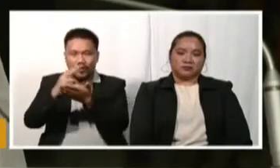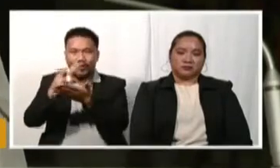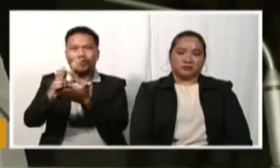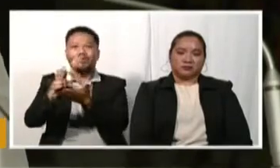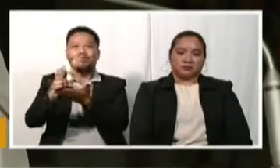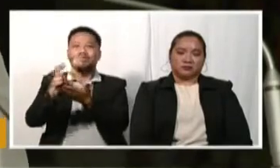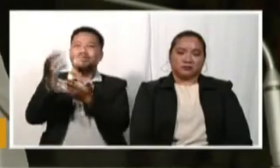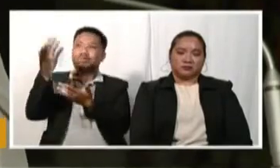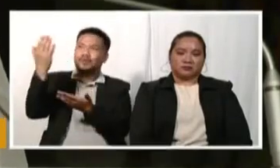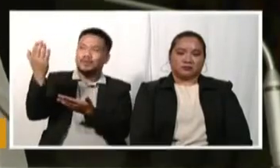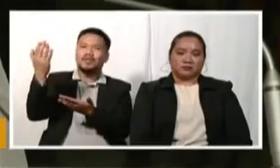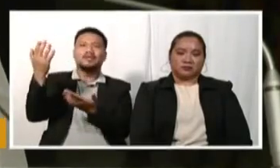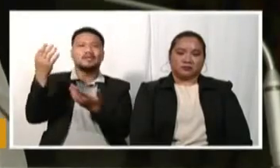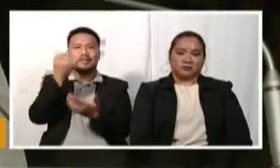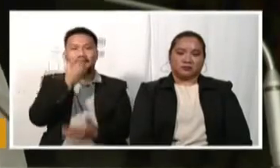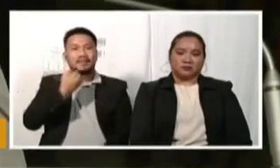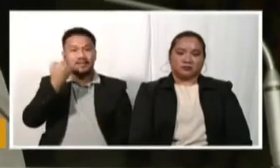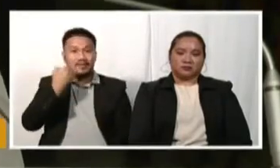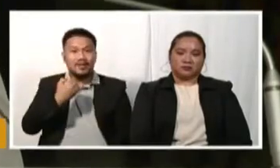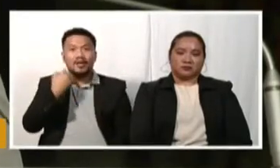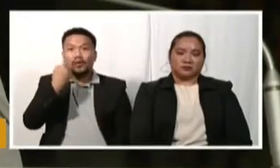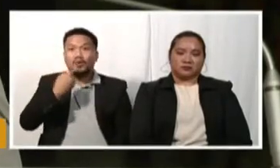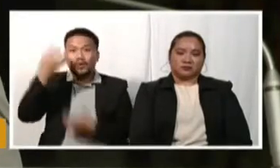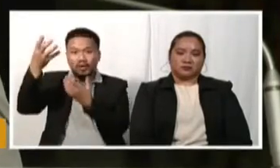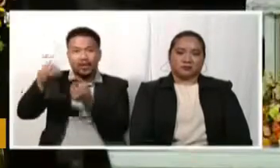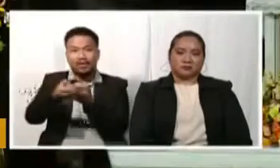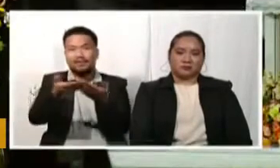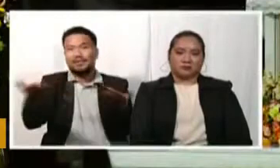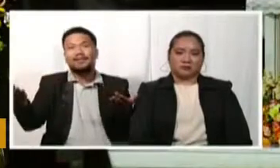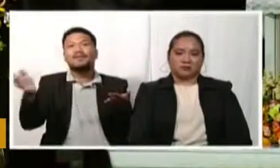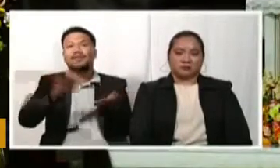Israel, who has glorified you.